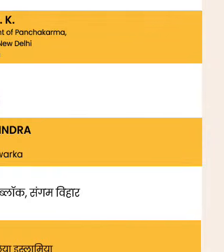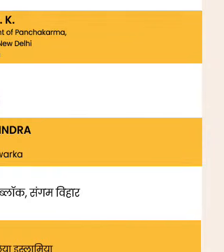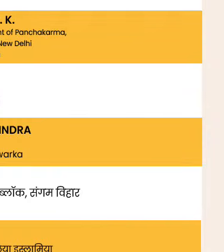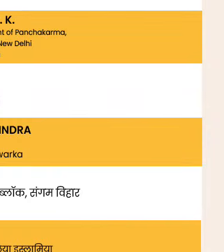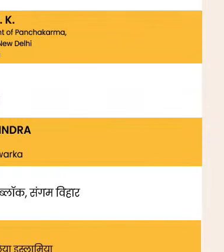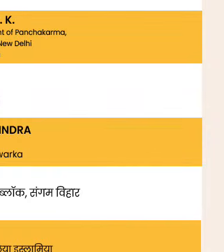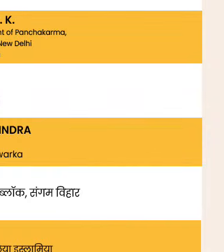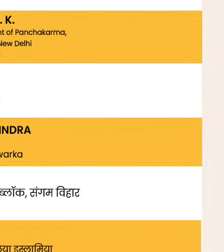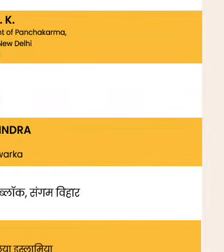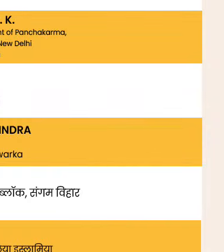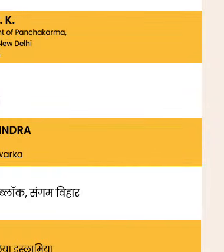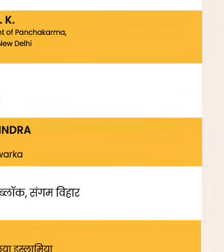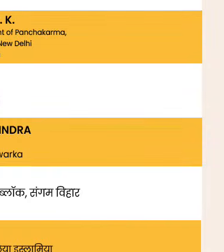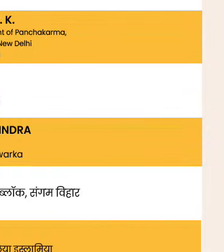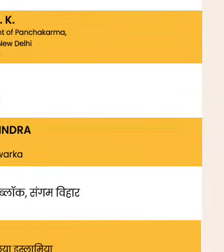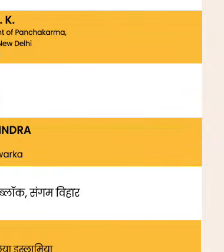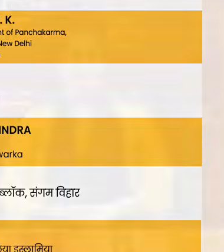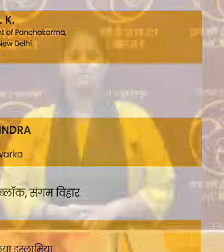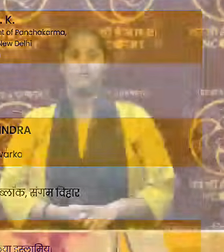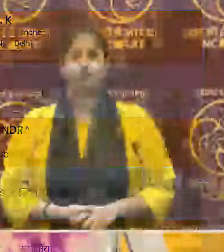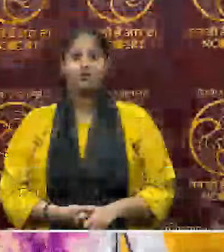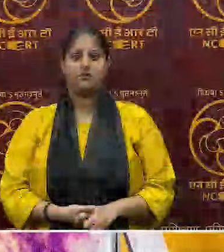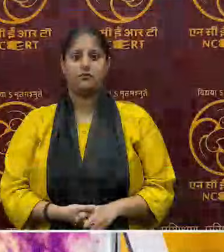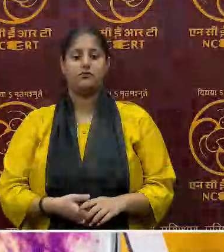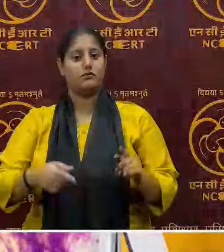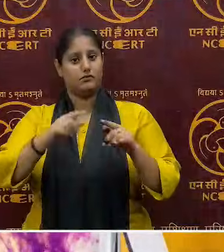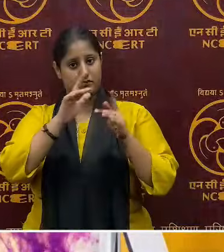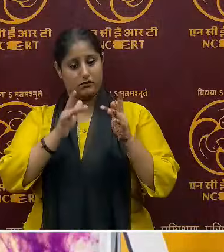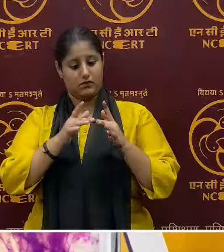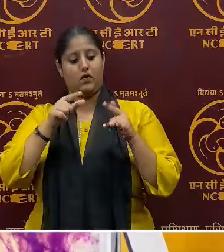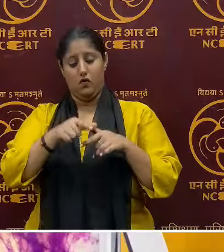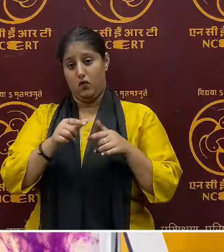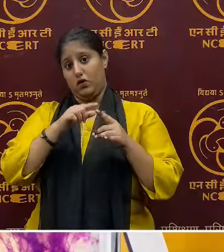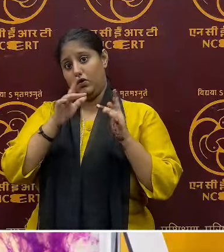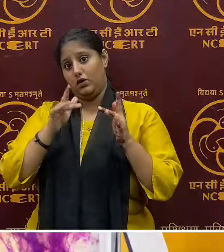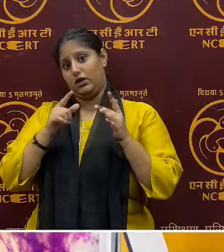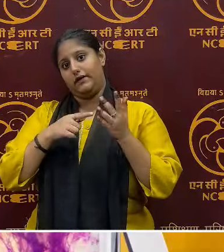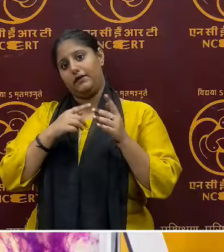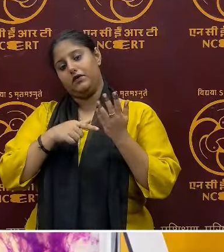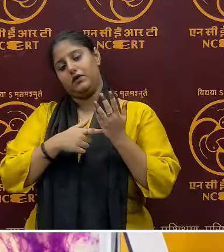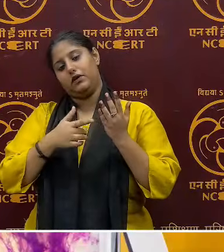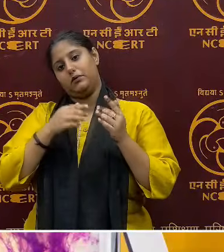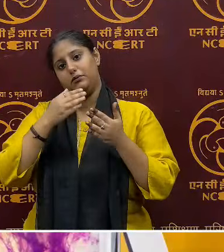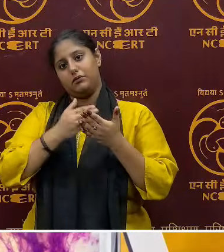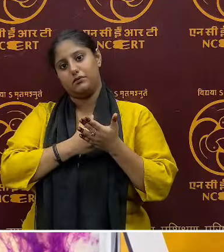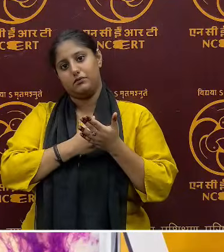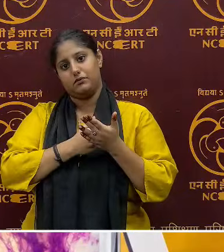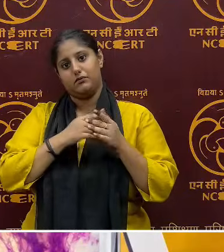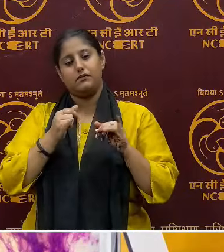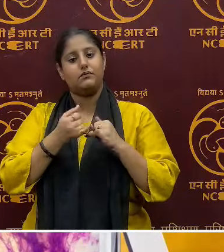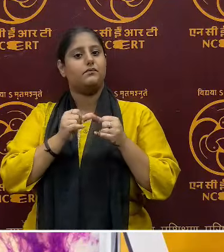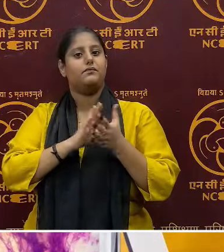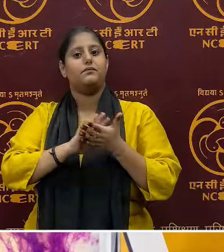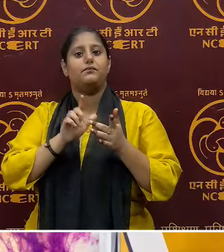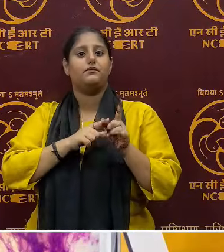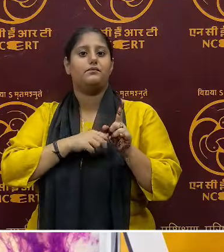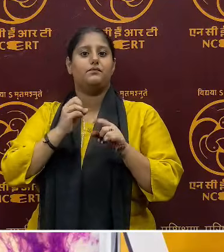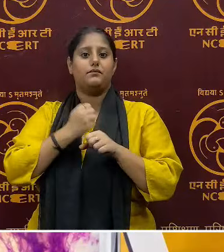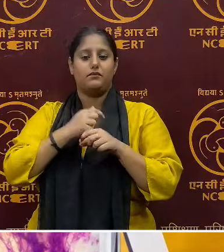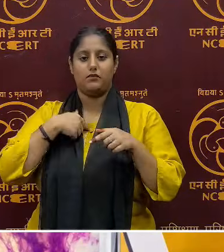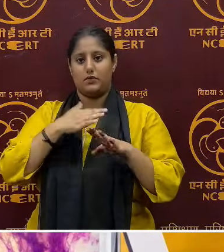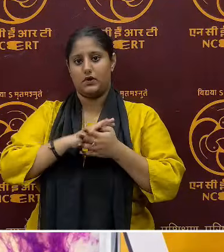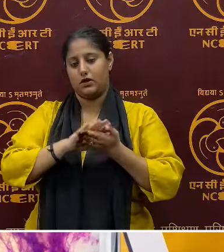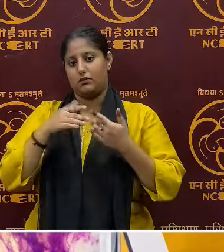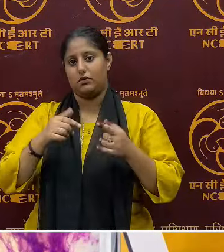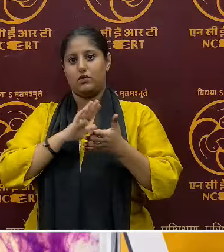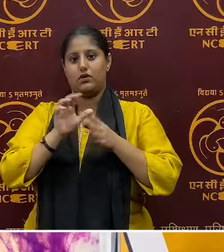2 p.m. to 5 p.m. and that will include our online training program as well as a session called Sahyog. With this, it's a wrap. This